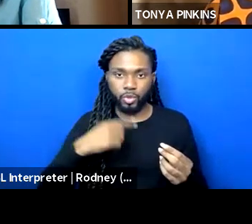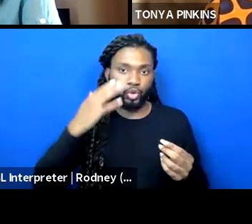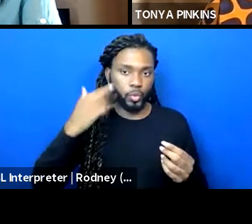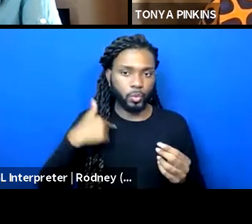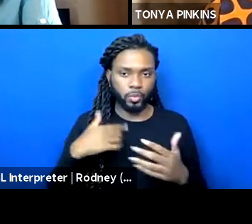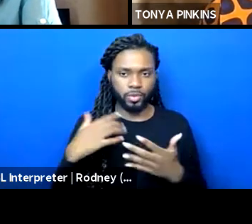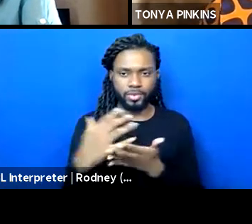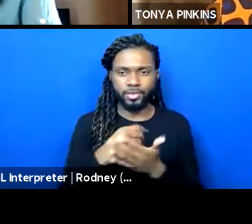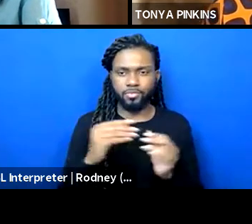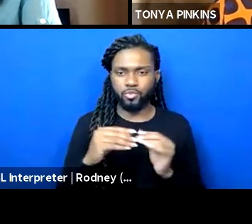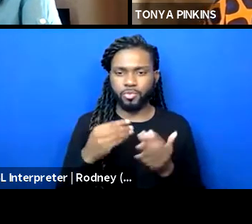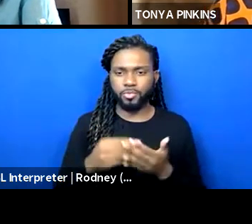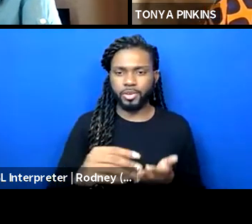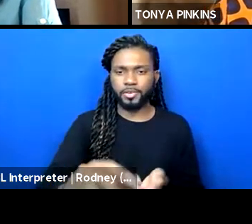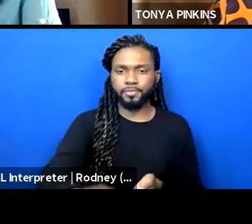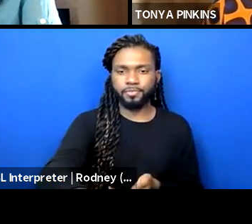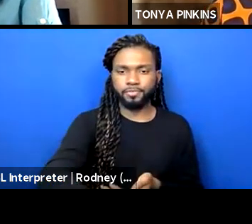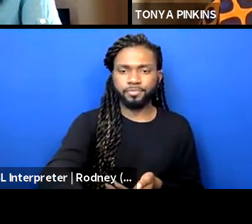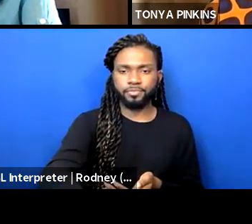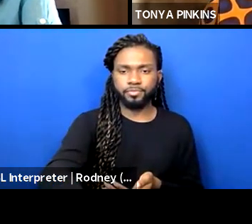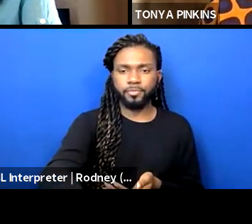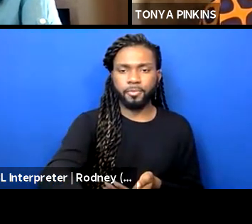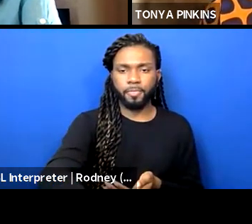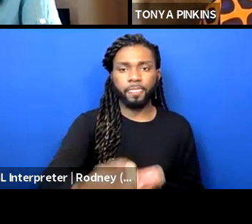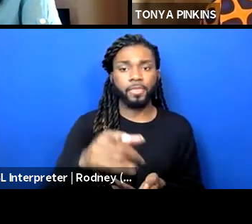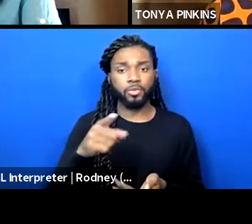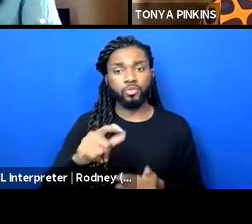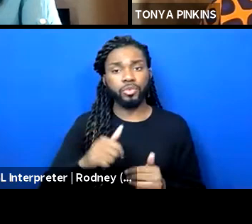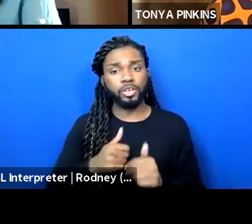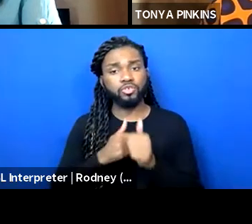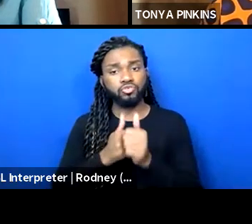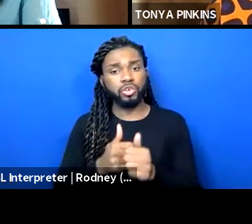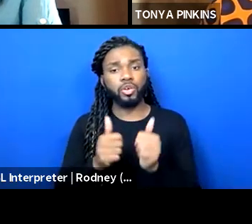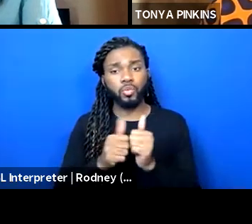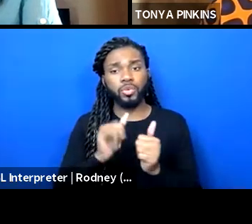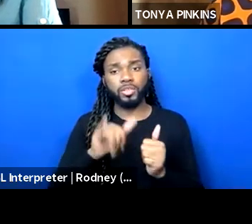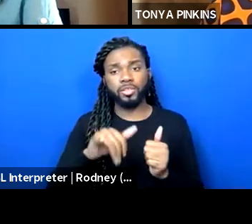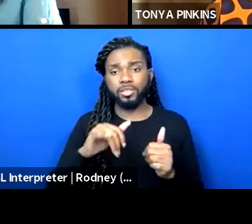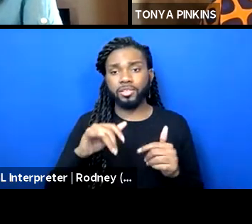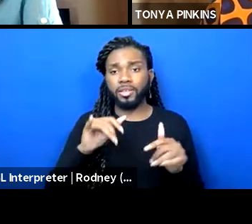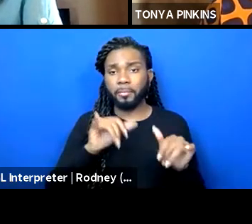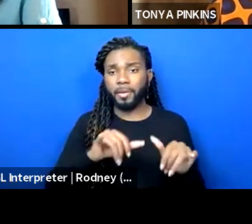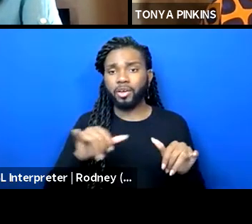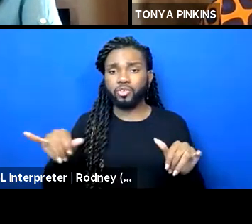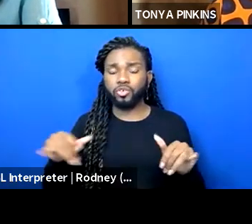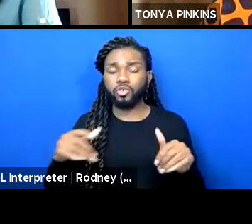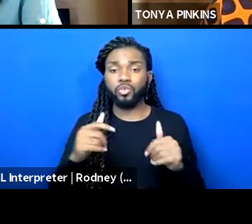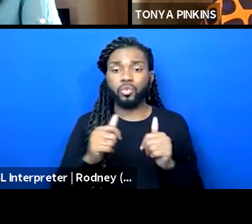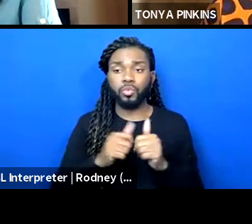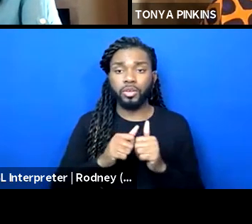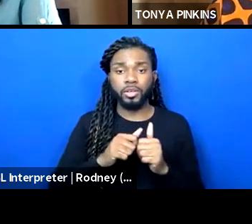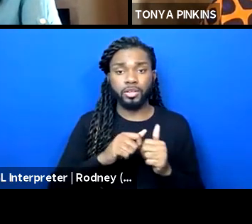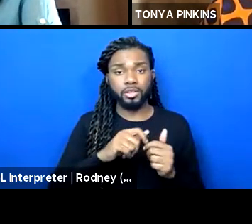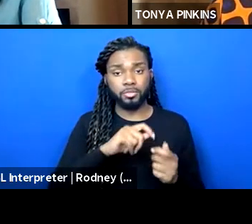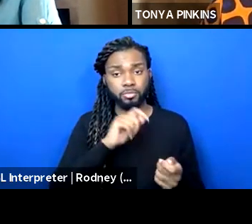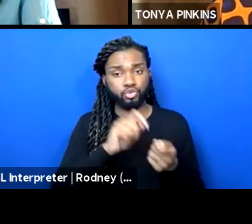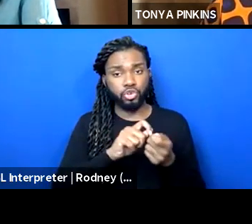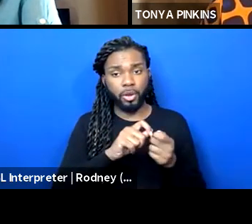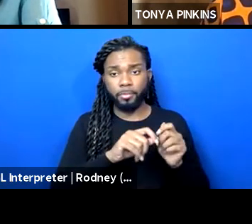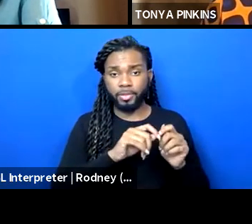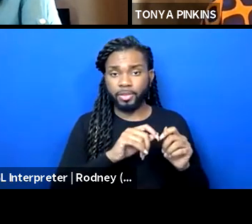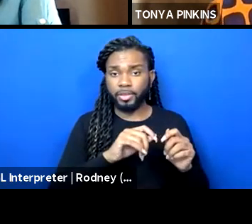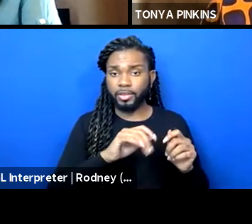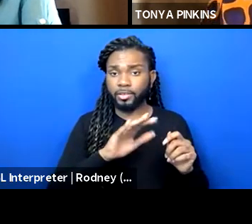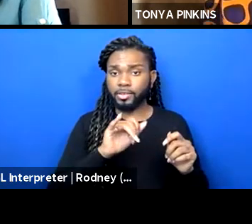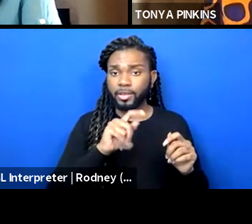so you can actually track by the narrative patterns of even which predominantly Black cast films receive